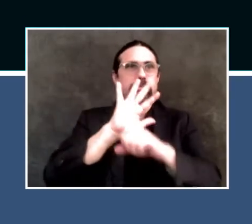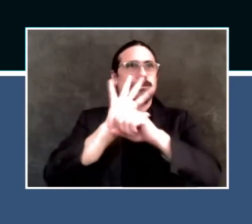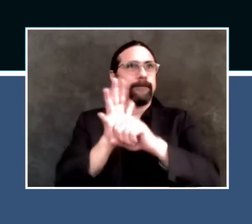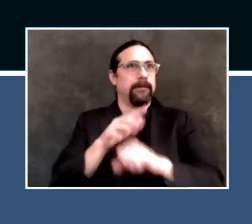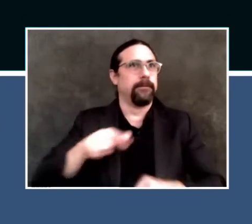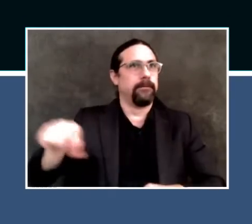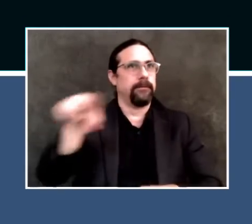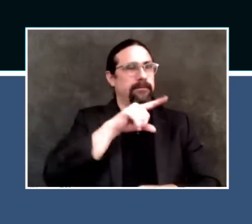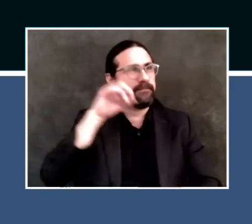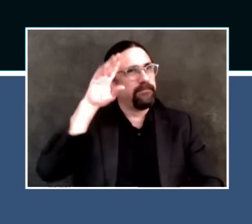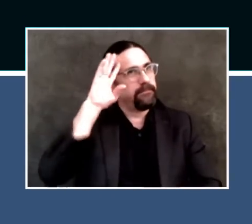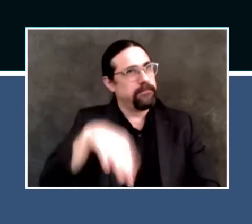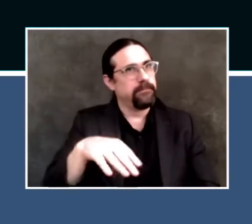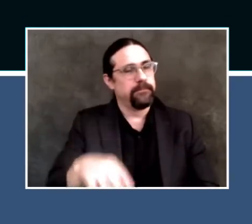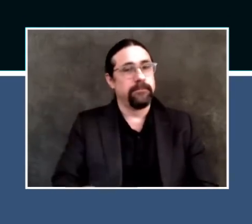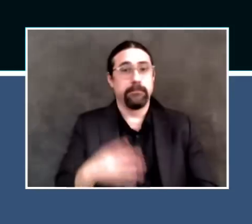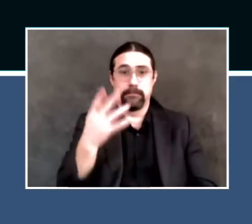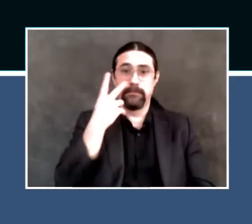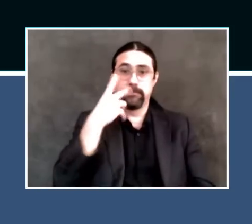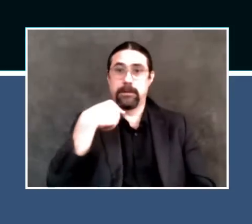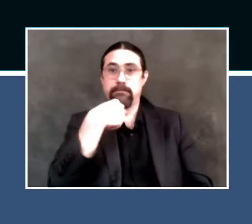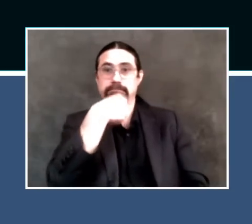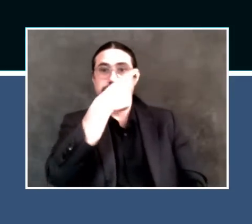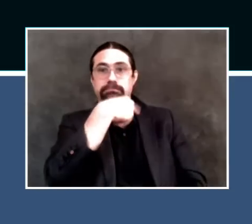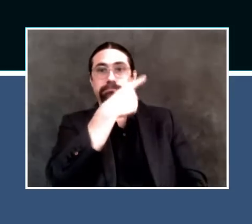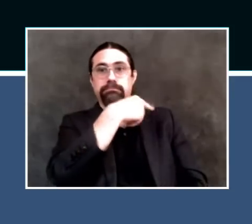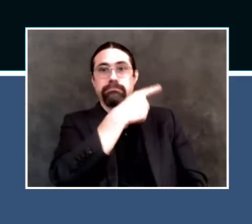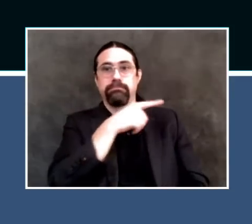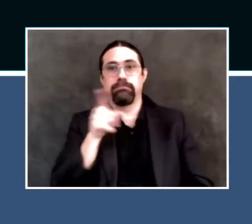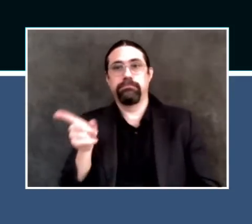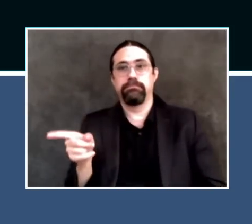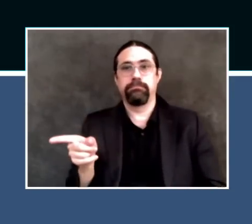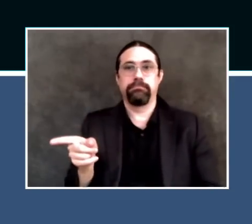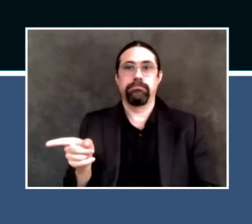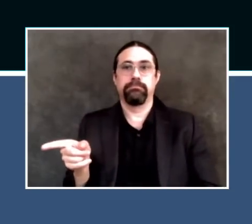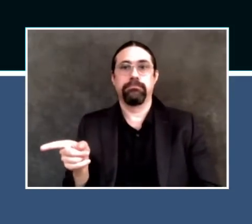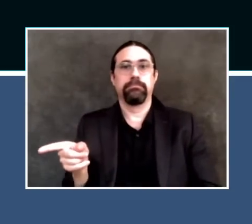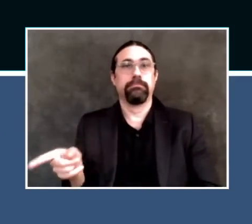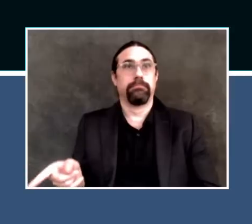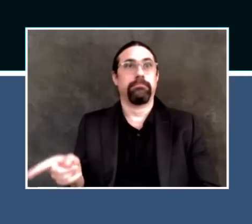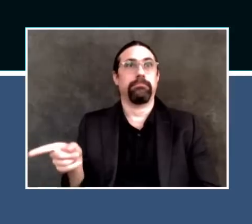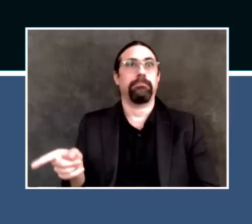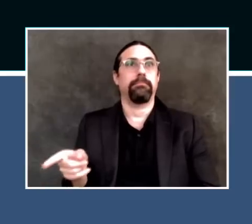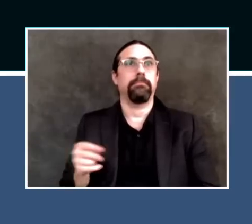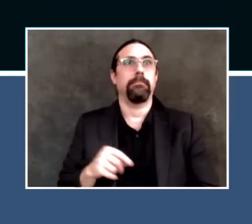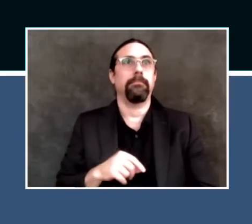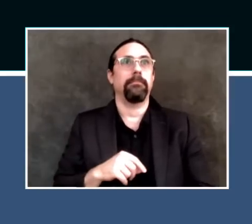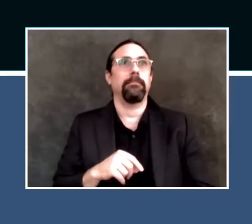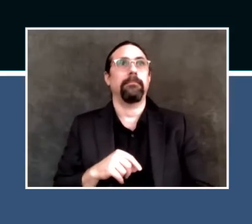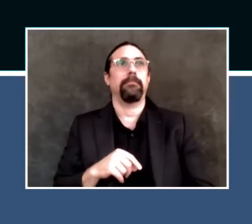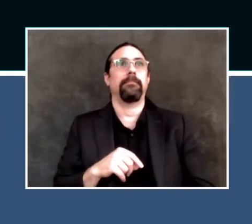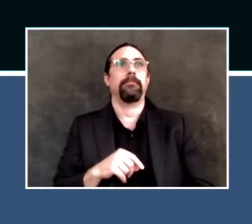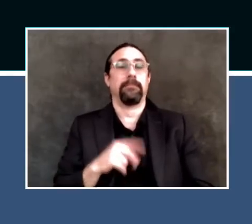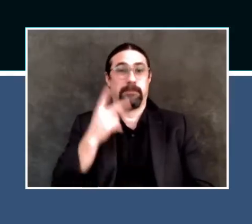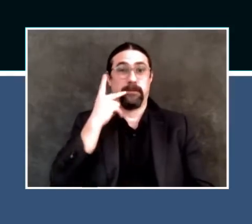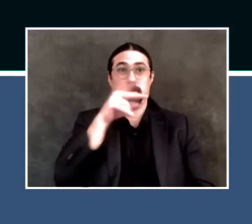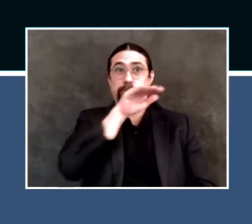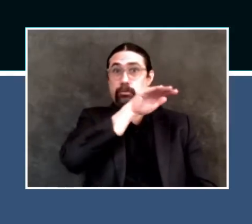in truth. We've talked to all of our health experts, and I mentioned Dr. Jay Varma, who's worked all around the